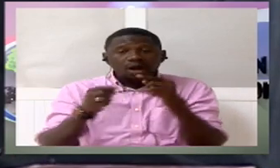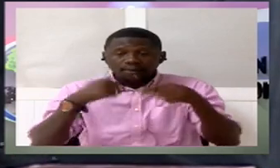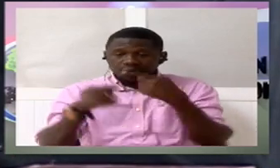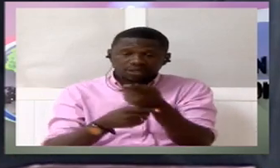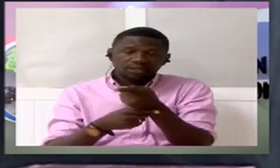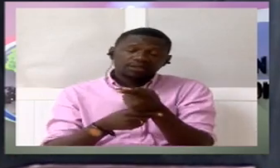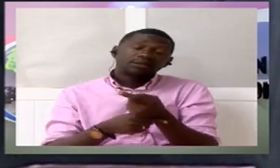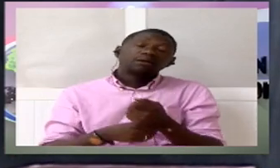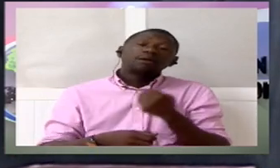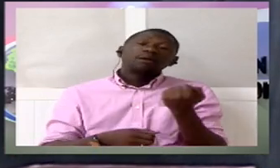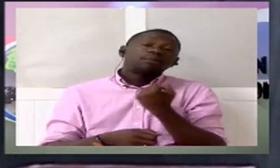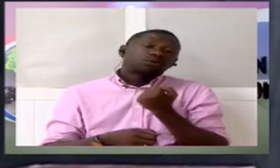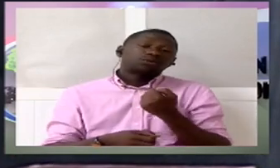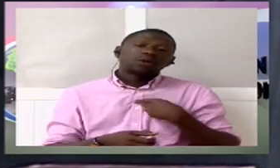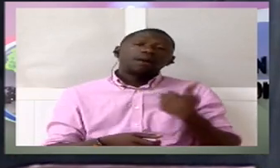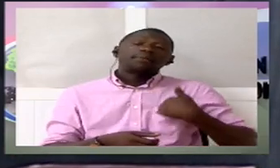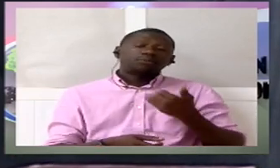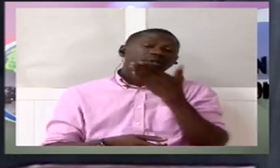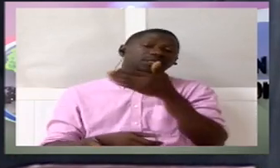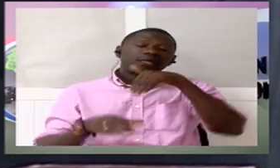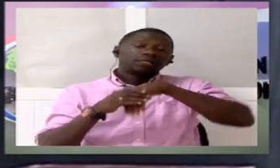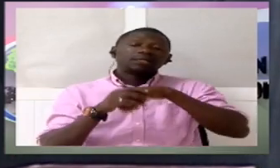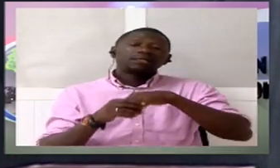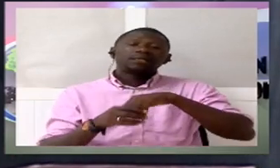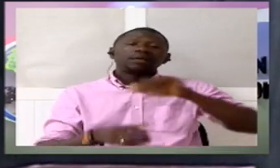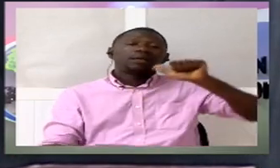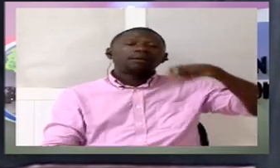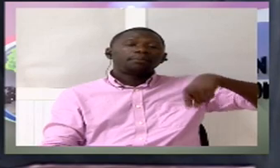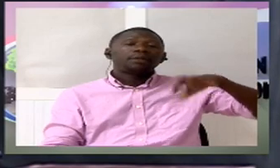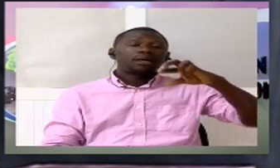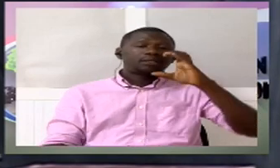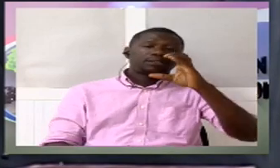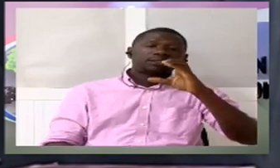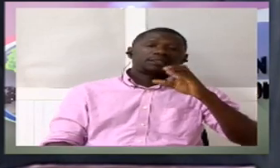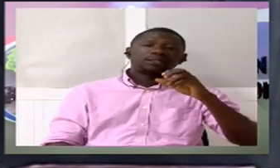they were people within the APRC party,